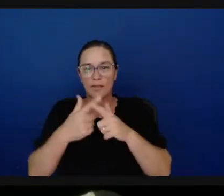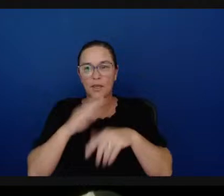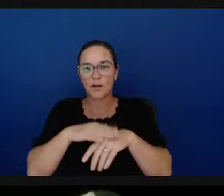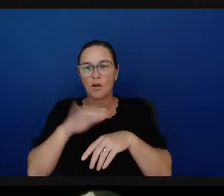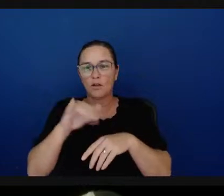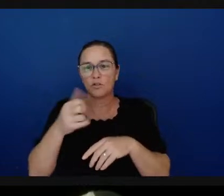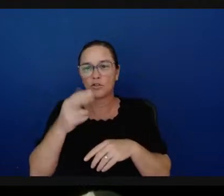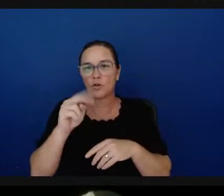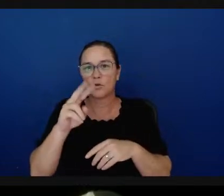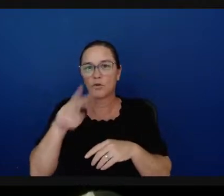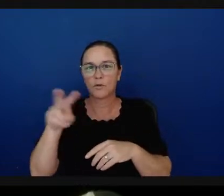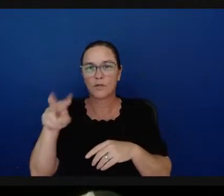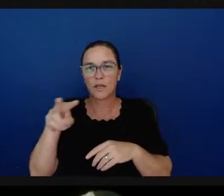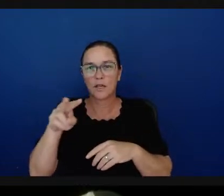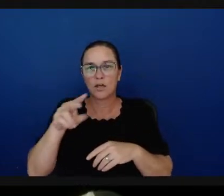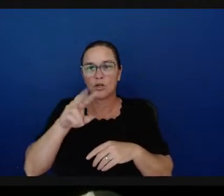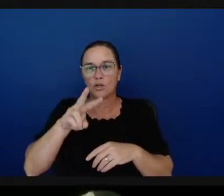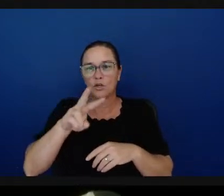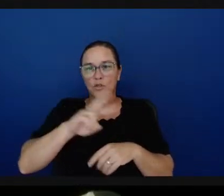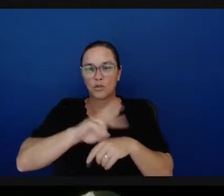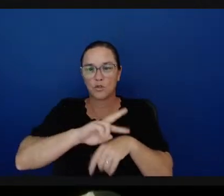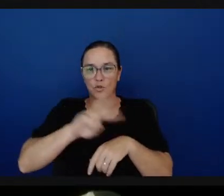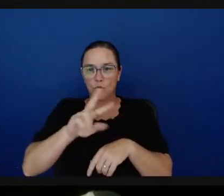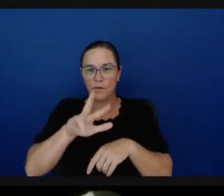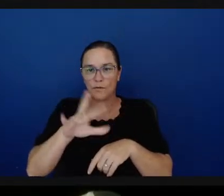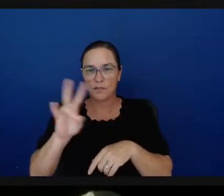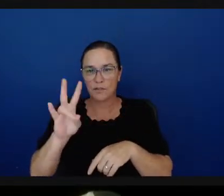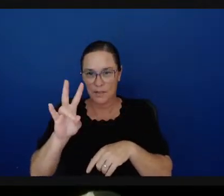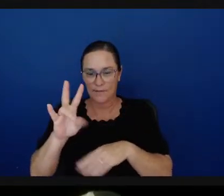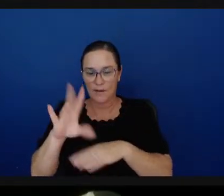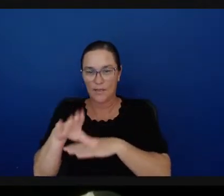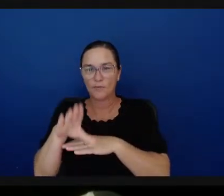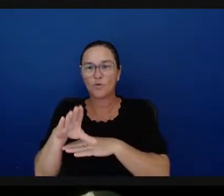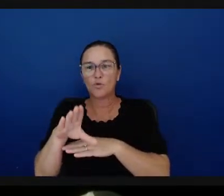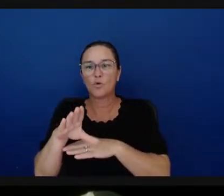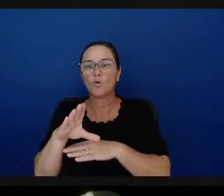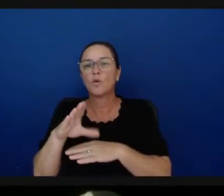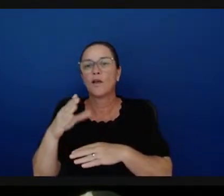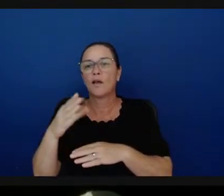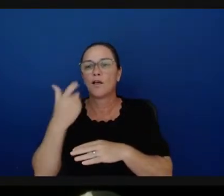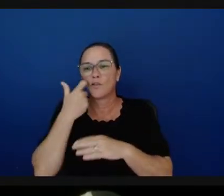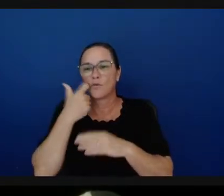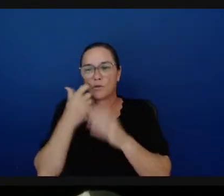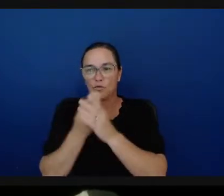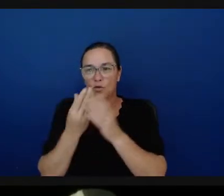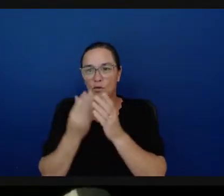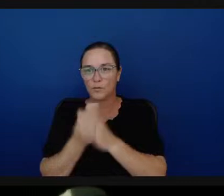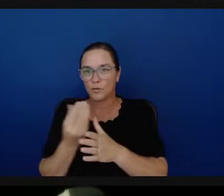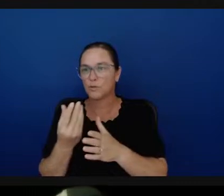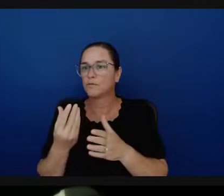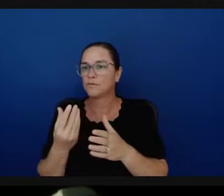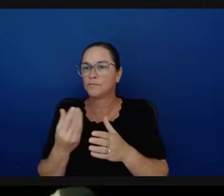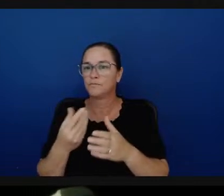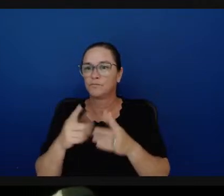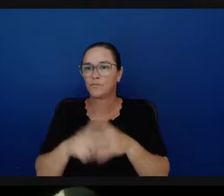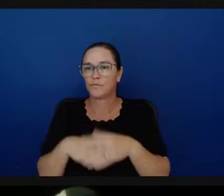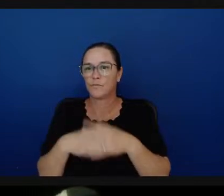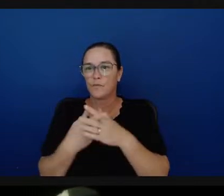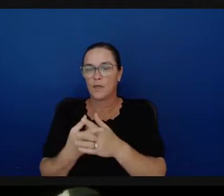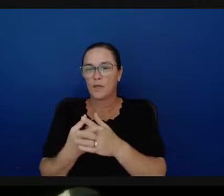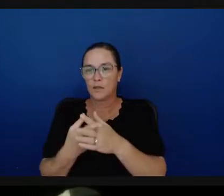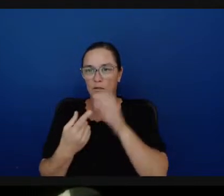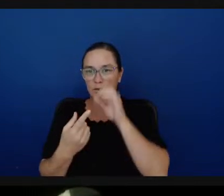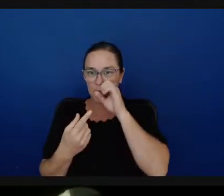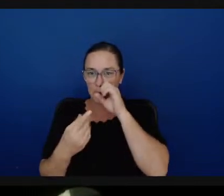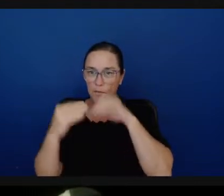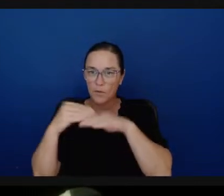at 2:57 p.m. is when this eruption begins. This last episode begins, episode 5. There it goes, bursting